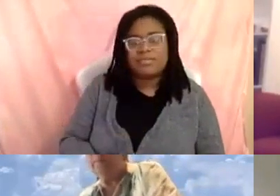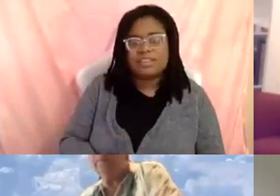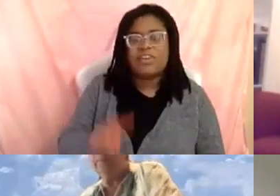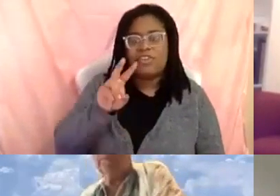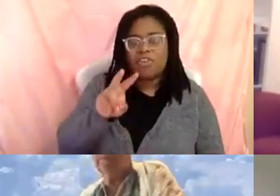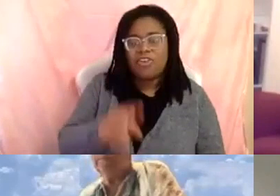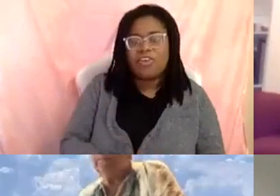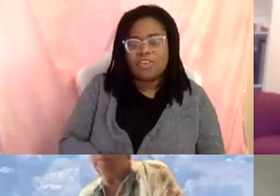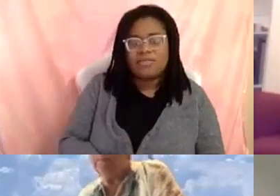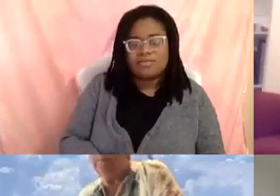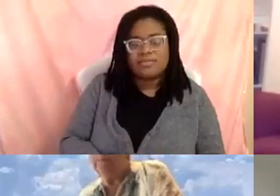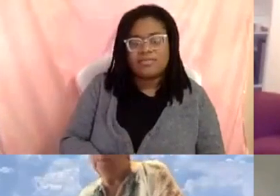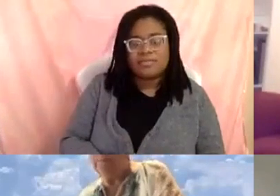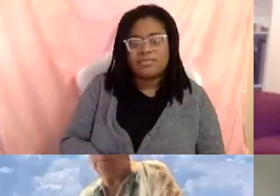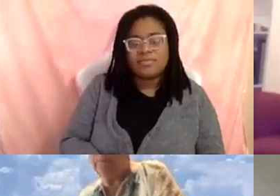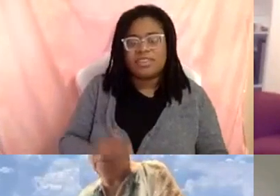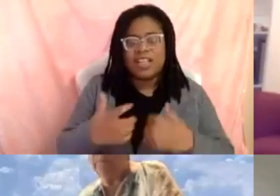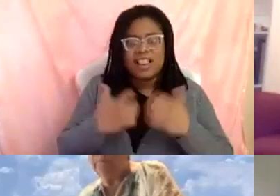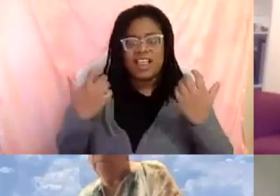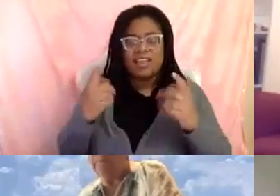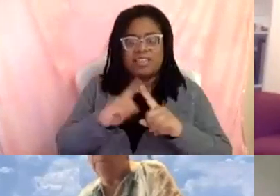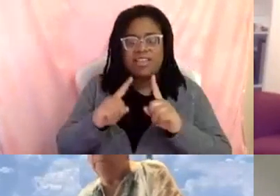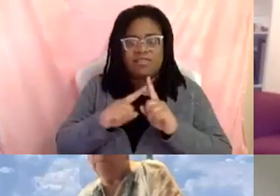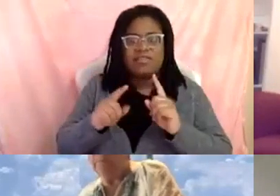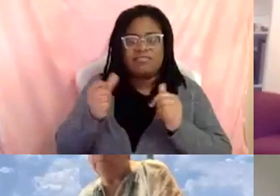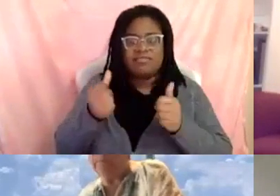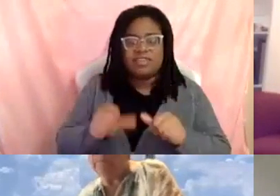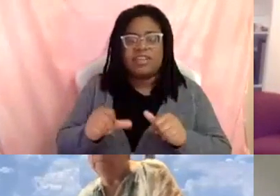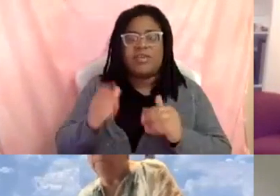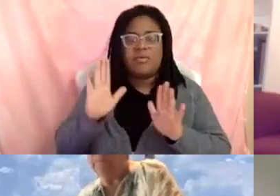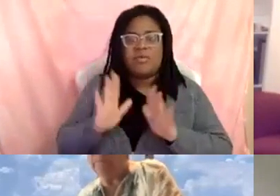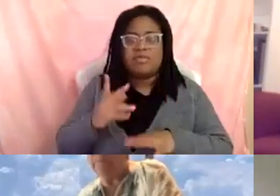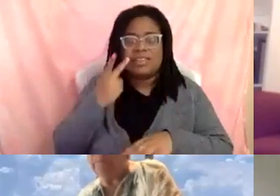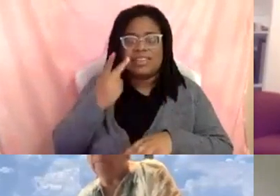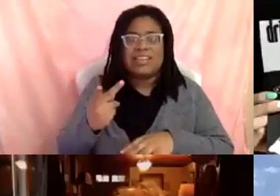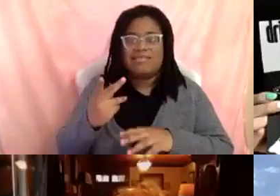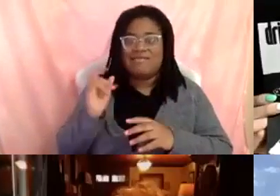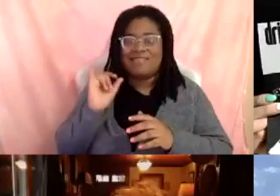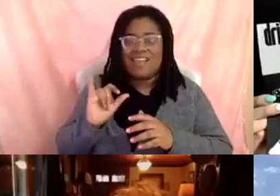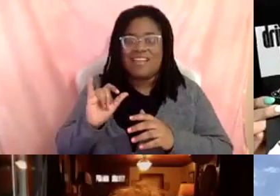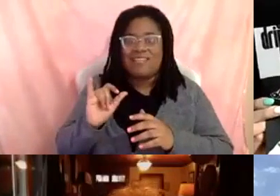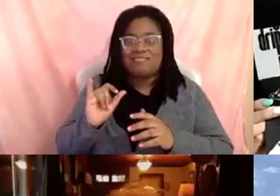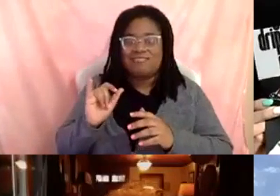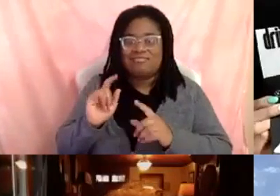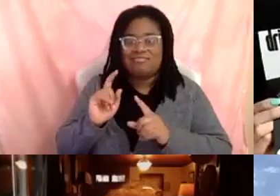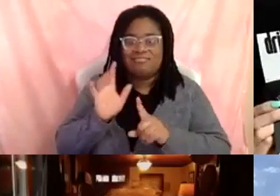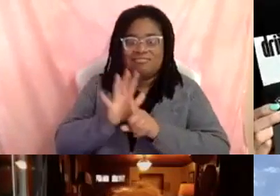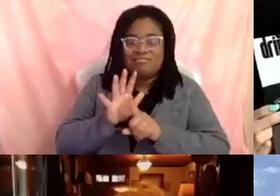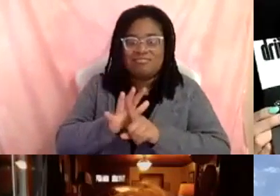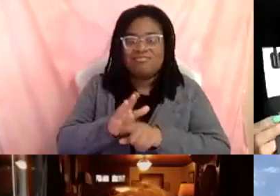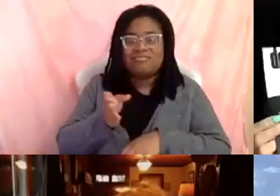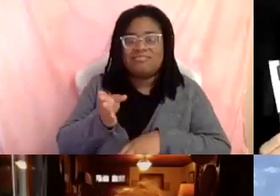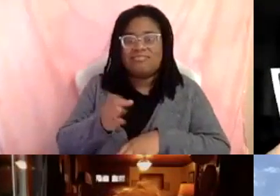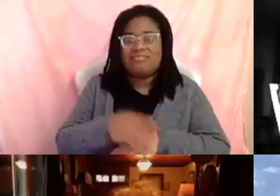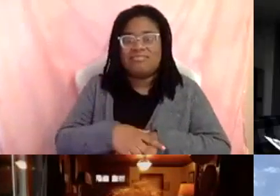these. A lot of figures. It's really wonderful to see such a population. That's beautiful. I